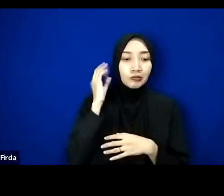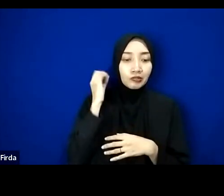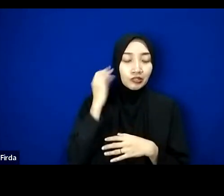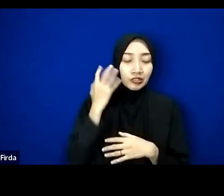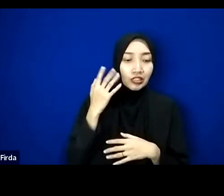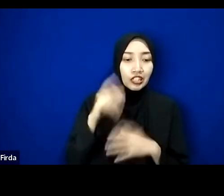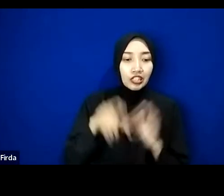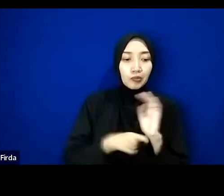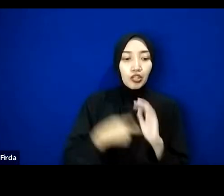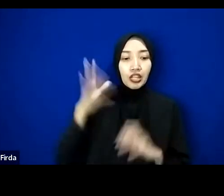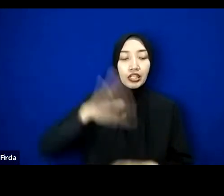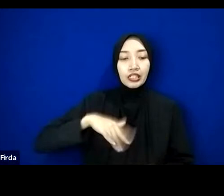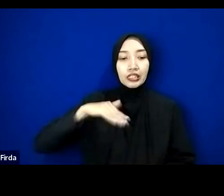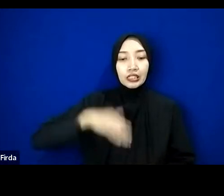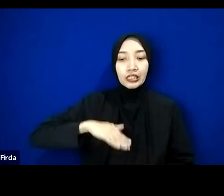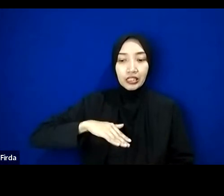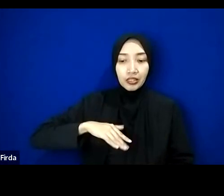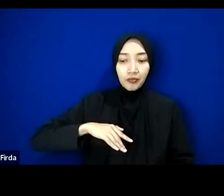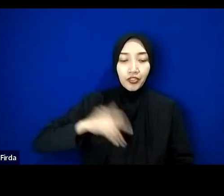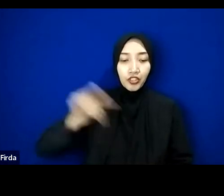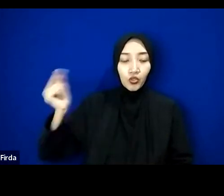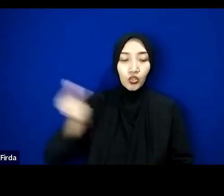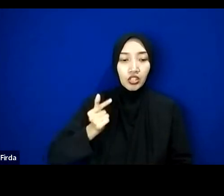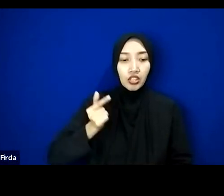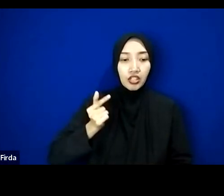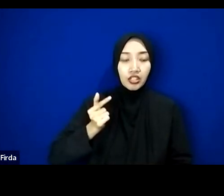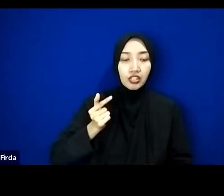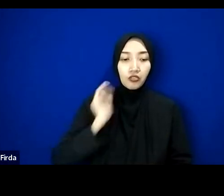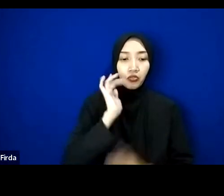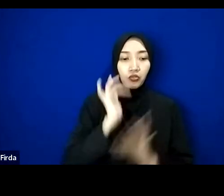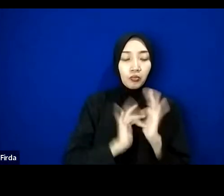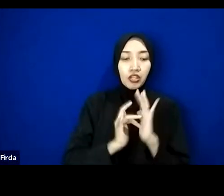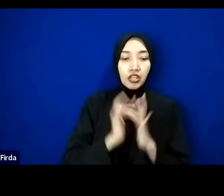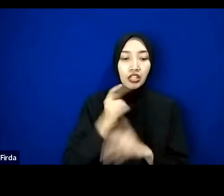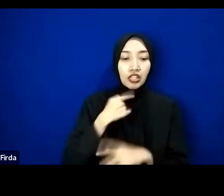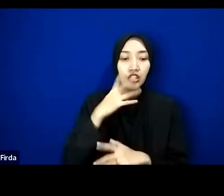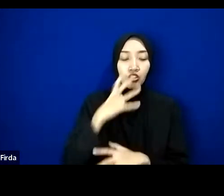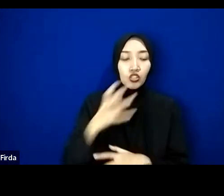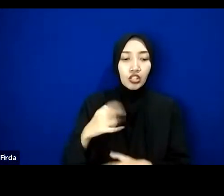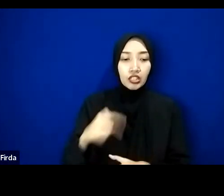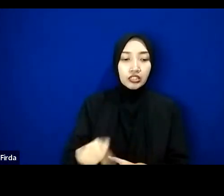that are invited in the webinar today. Thank you.